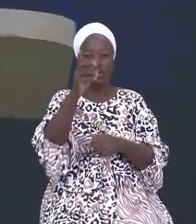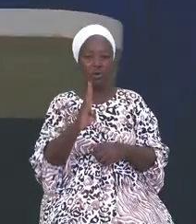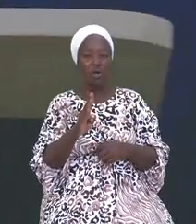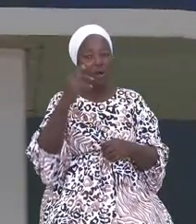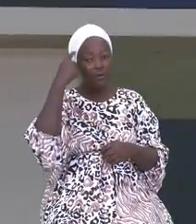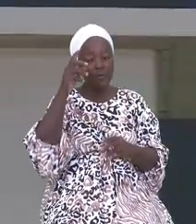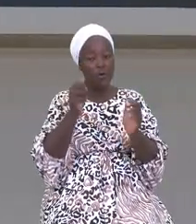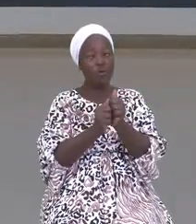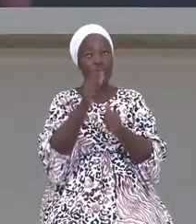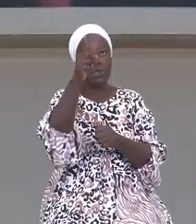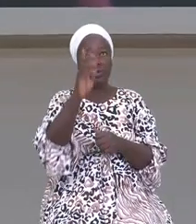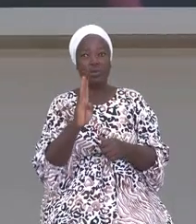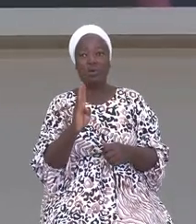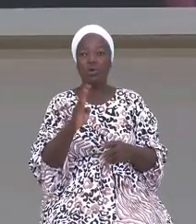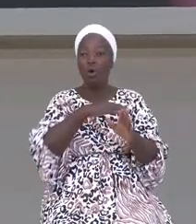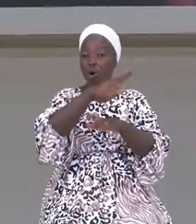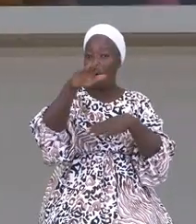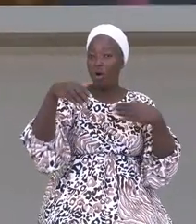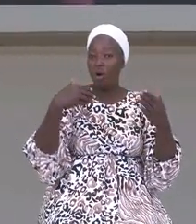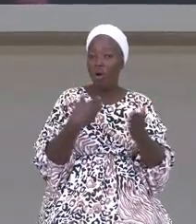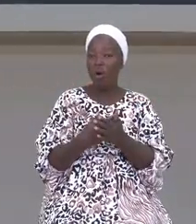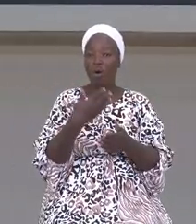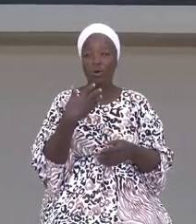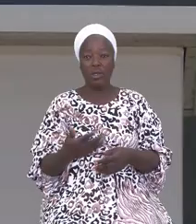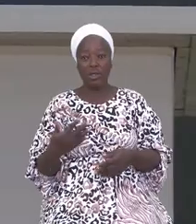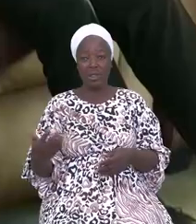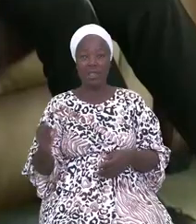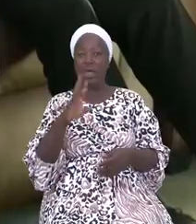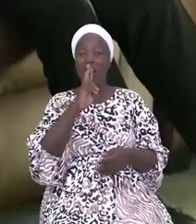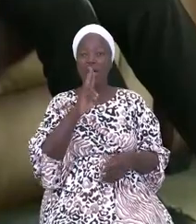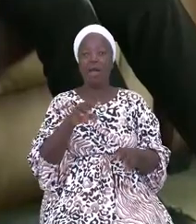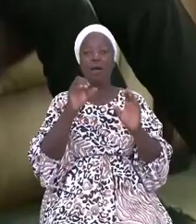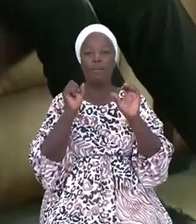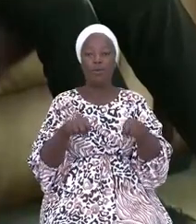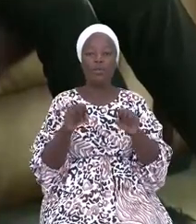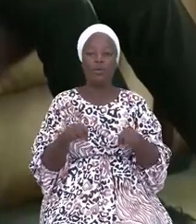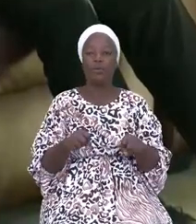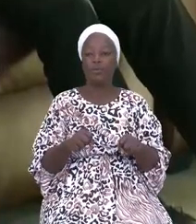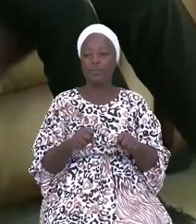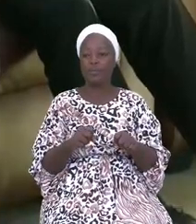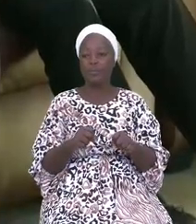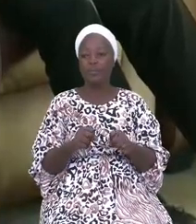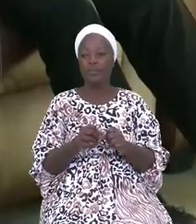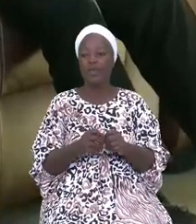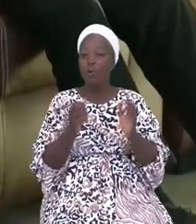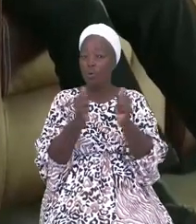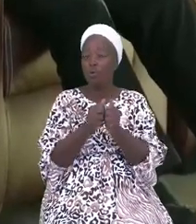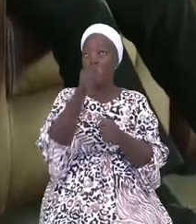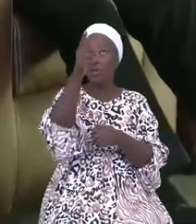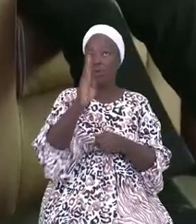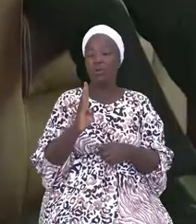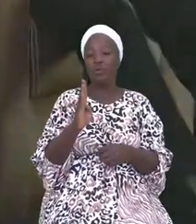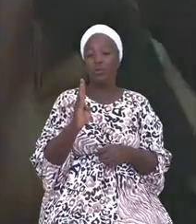with God all things are possible. With God,